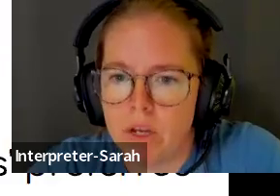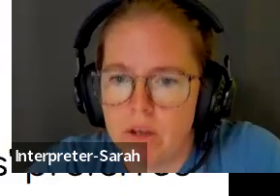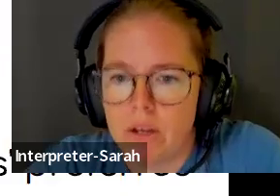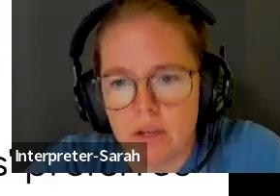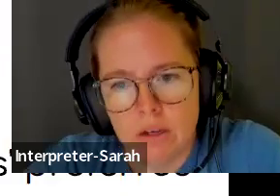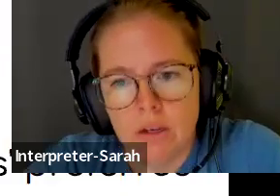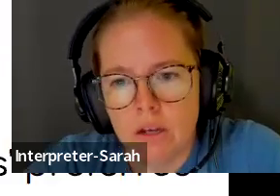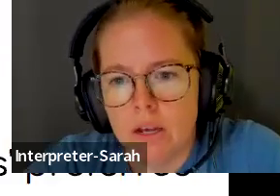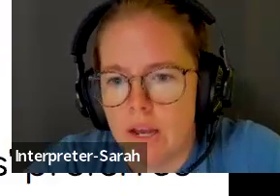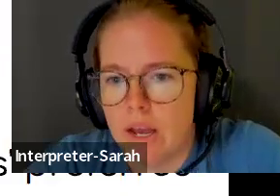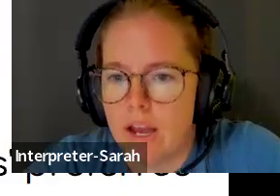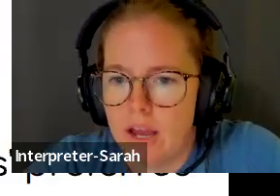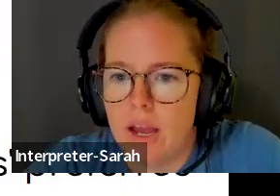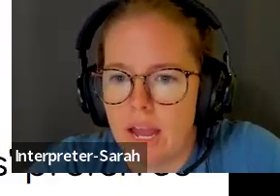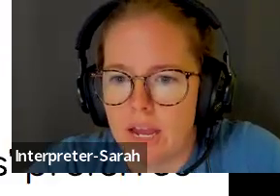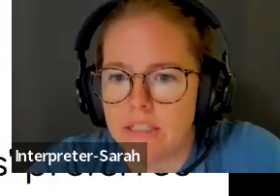them,